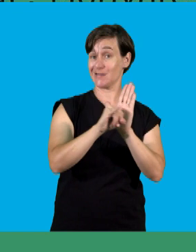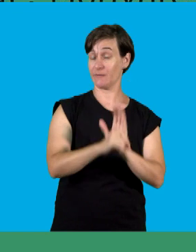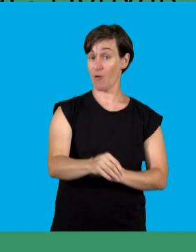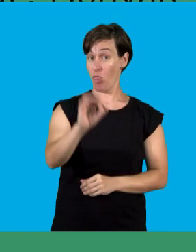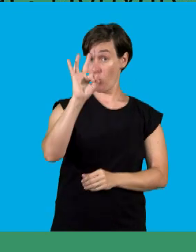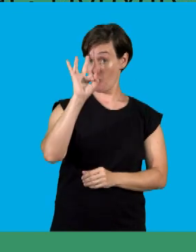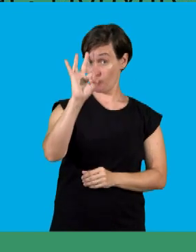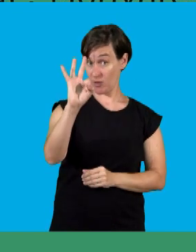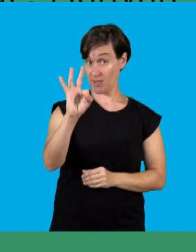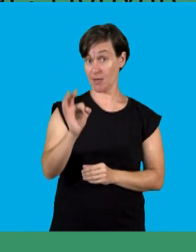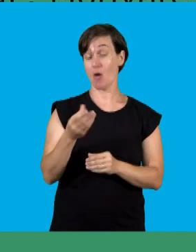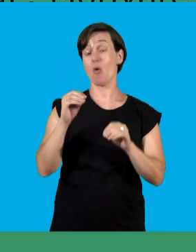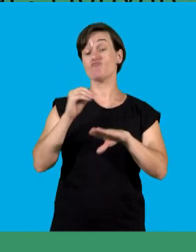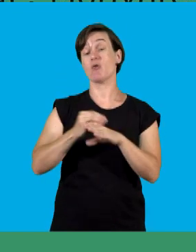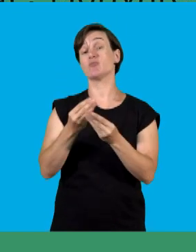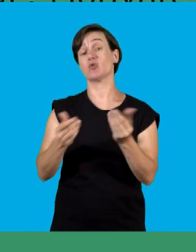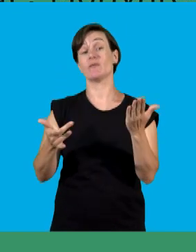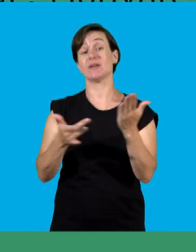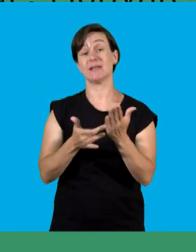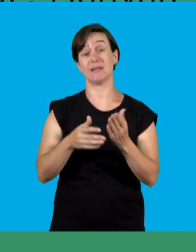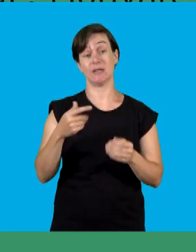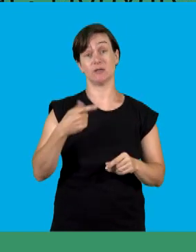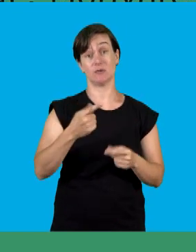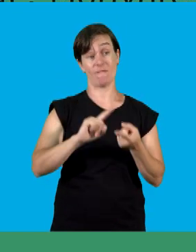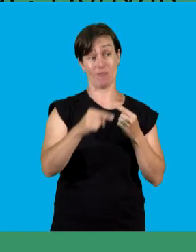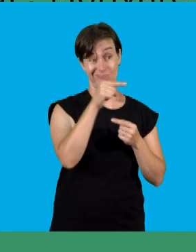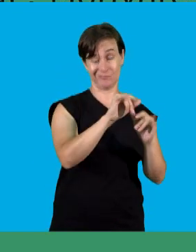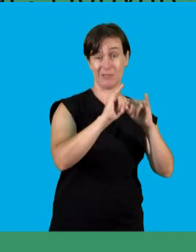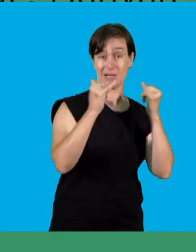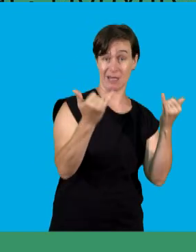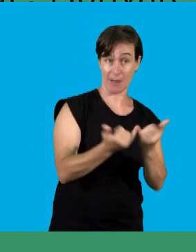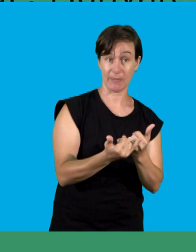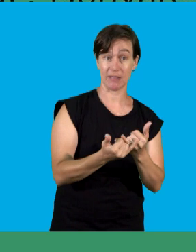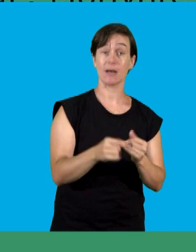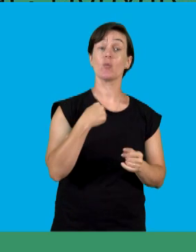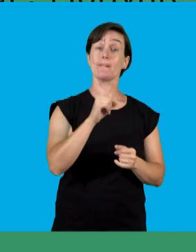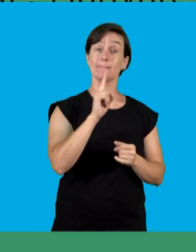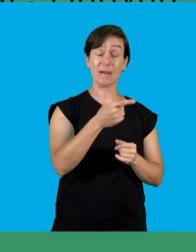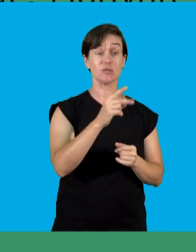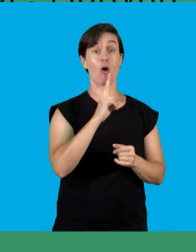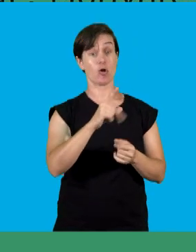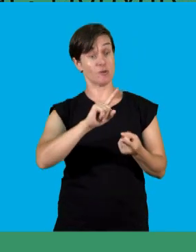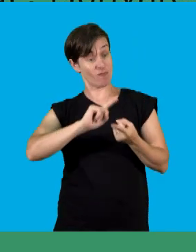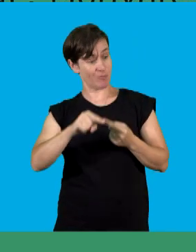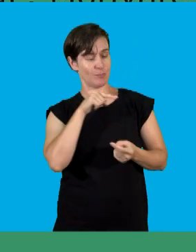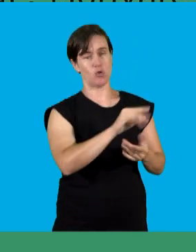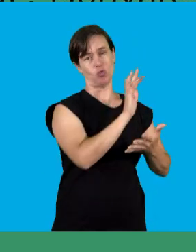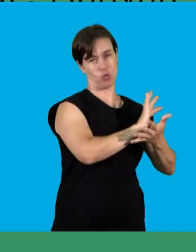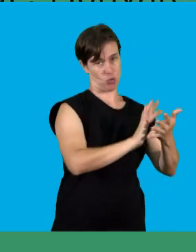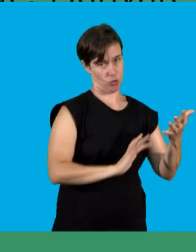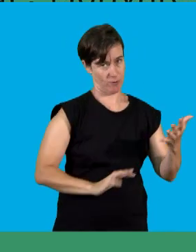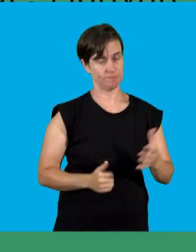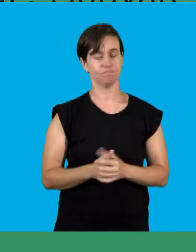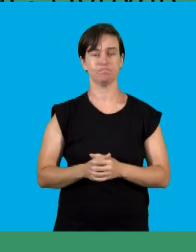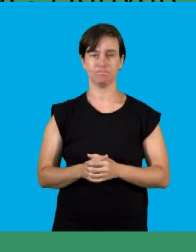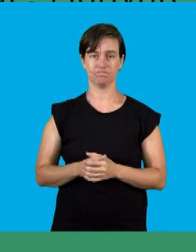techniques applied by NL. Motivate your answer by quoting from the scenario. By now, you should know that in grade 10, we